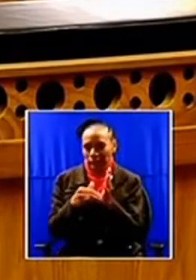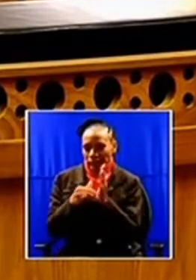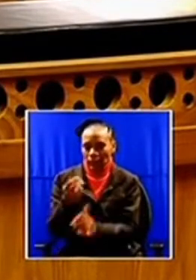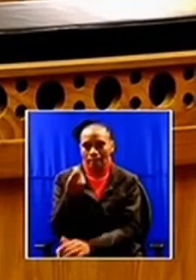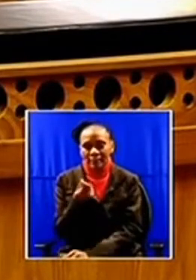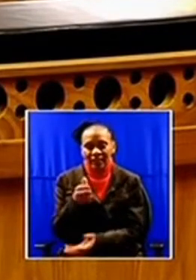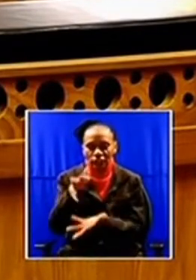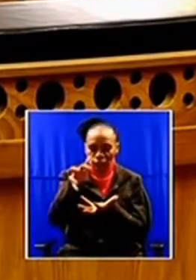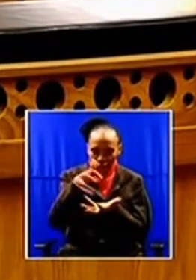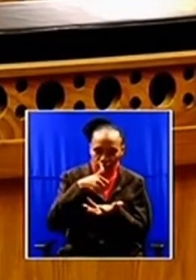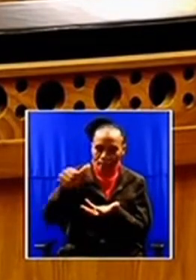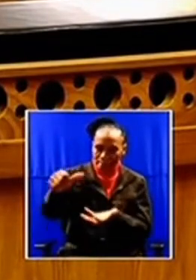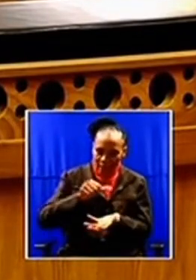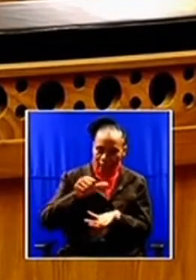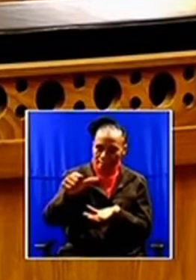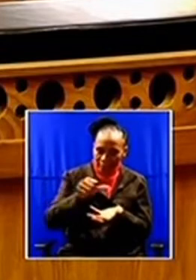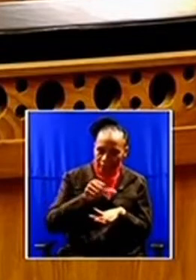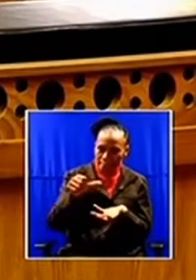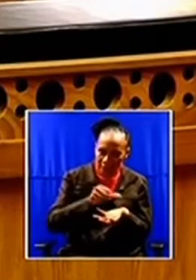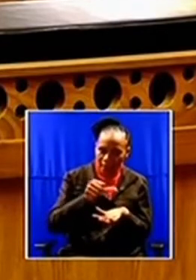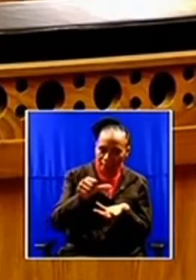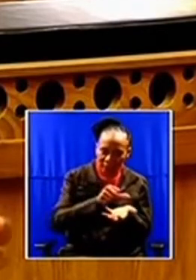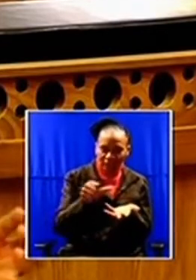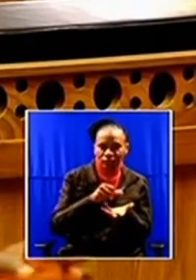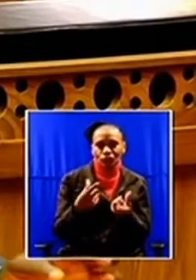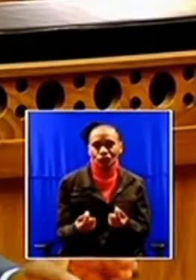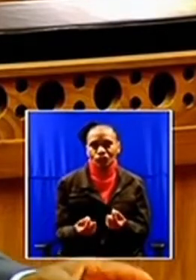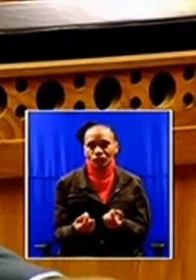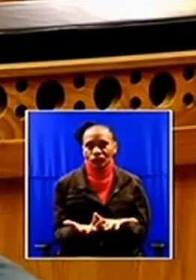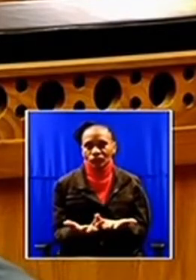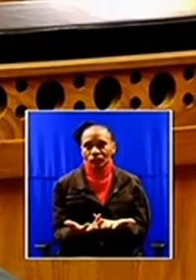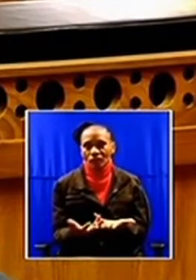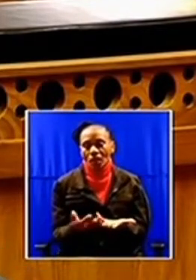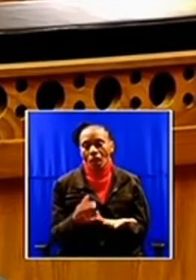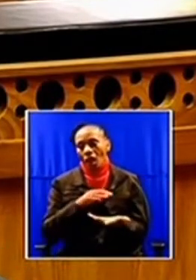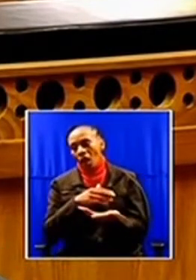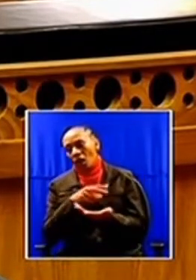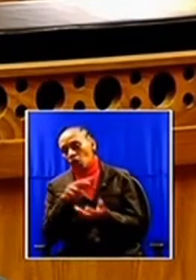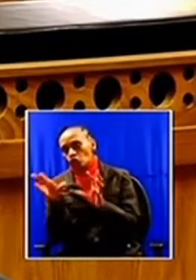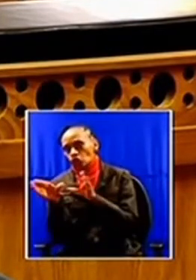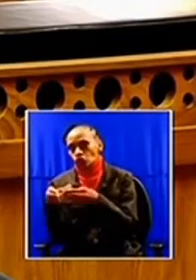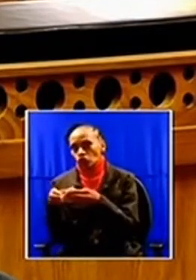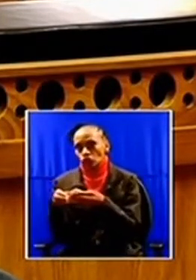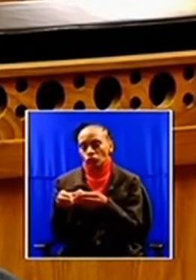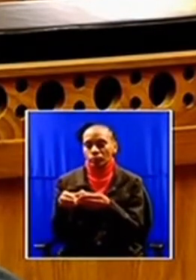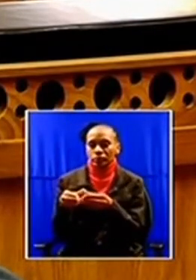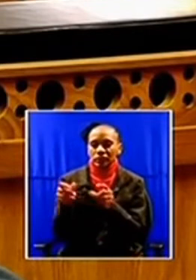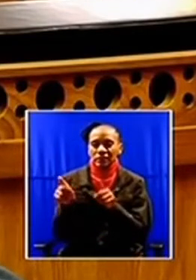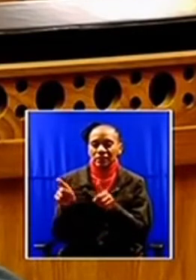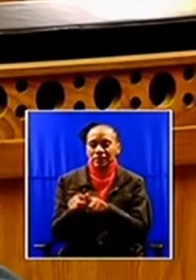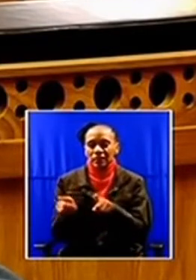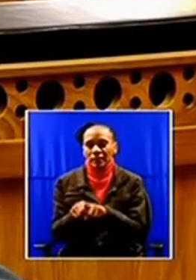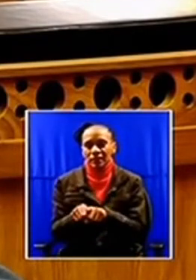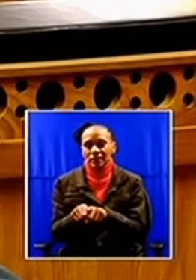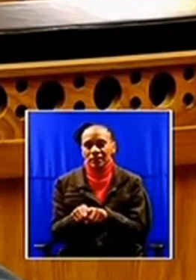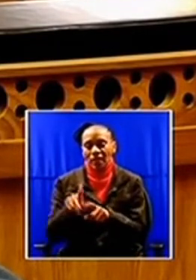continue to be recouped. Through the work of other entities like the Asset Forfeiture Unit, the